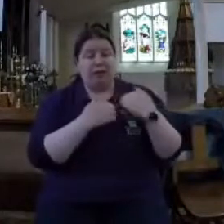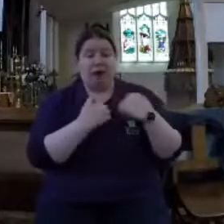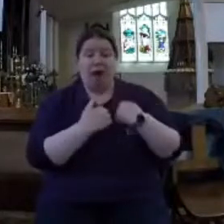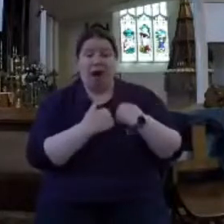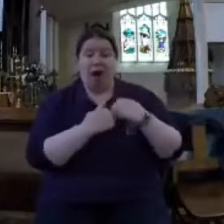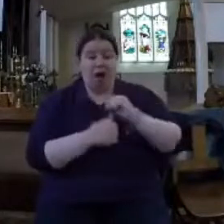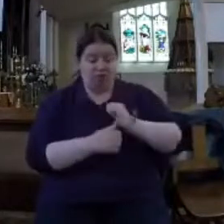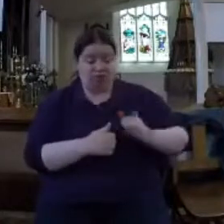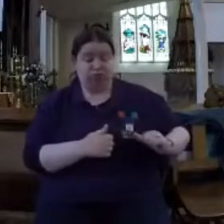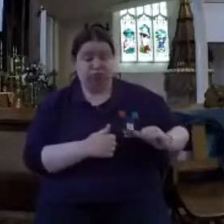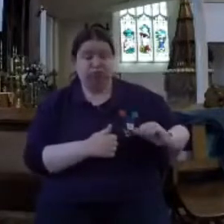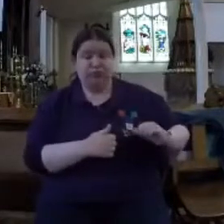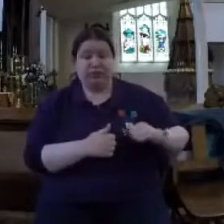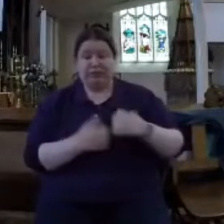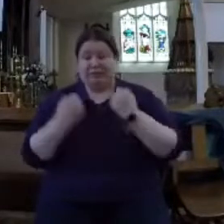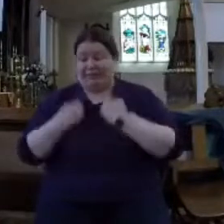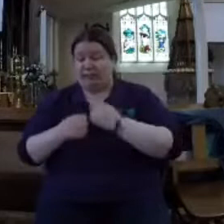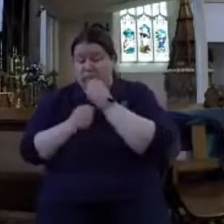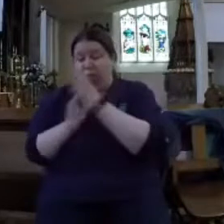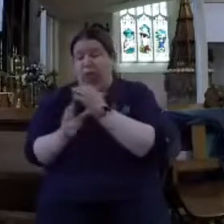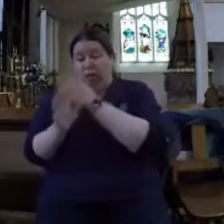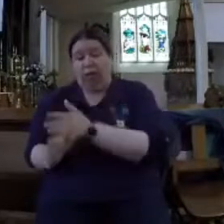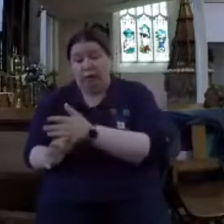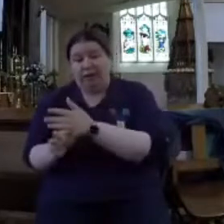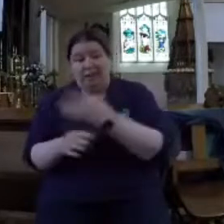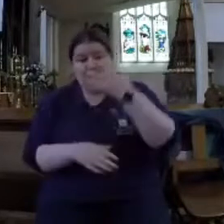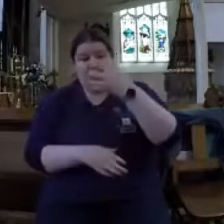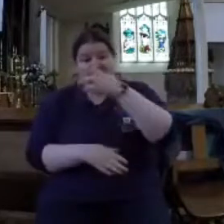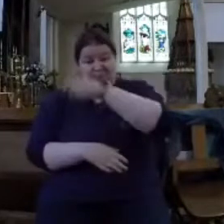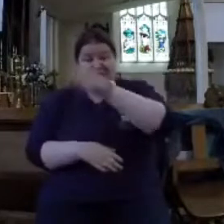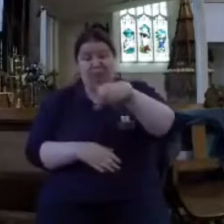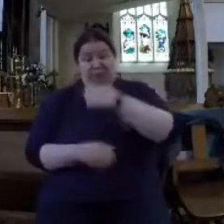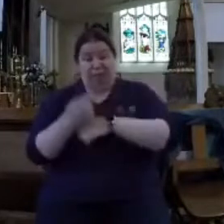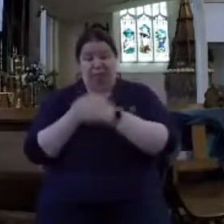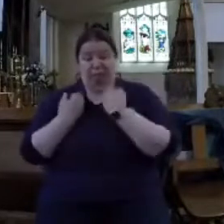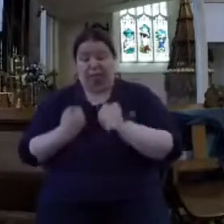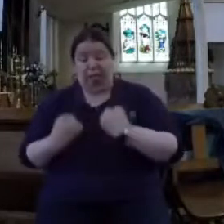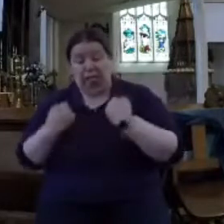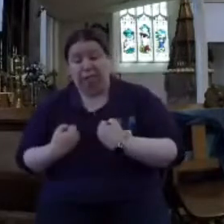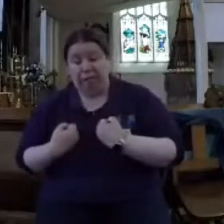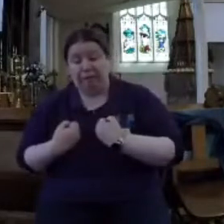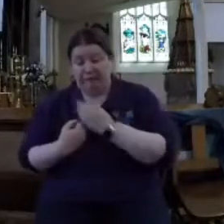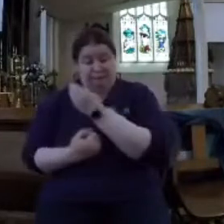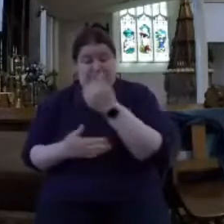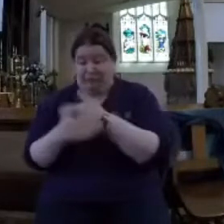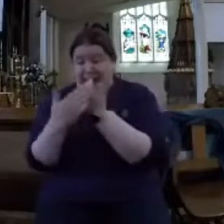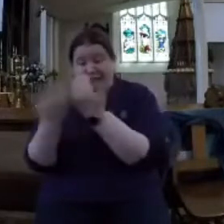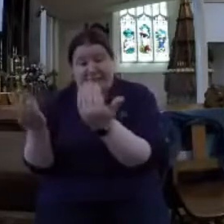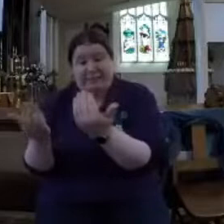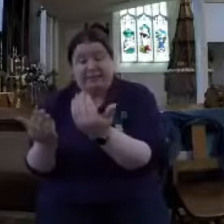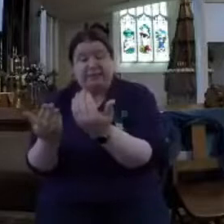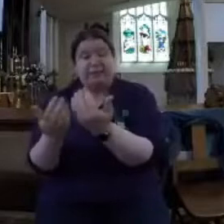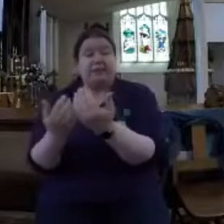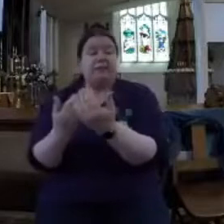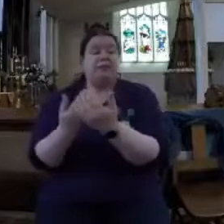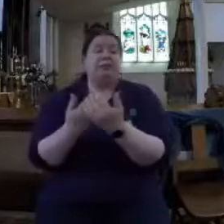surgery. We've had a sickness bug that took down 9 people in just a matter of days.